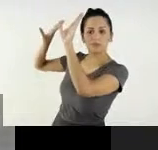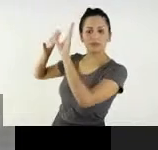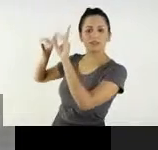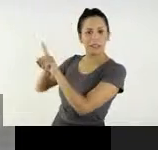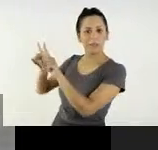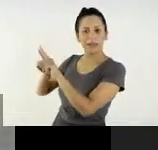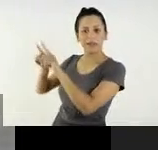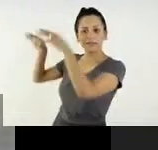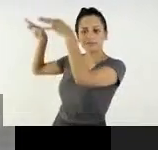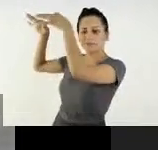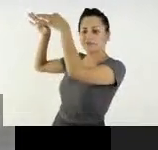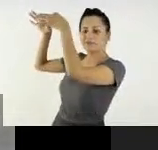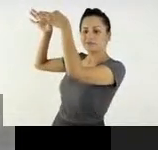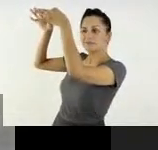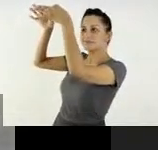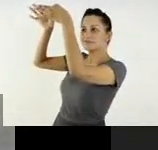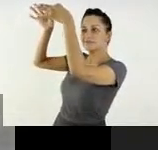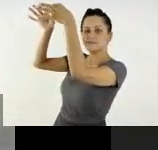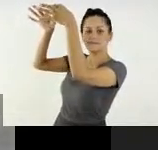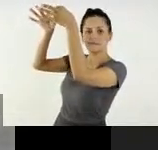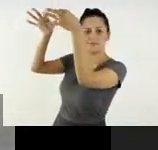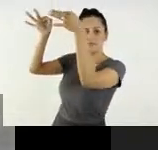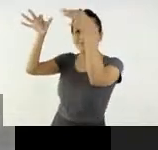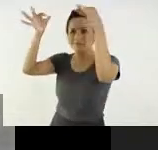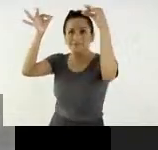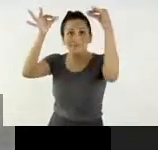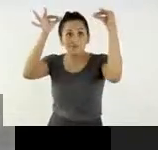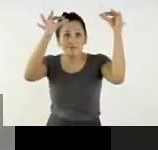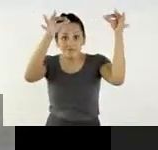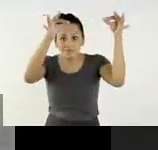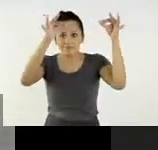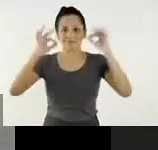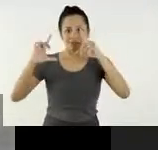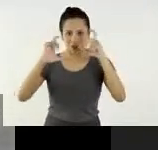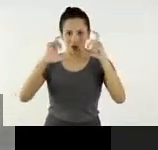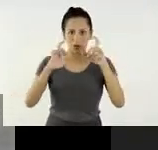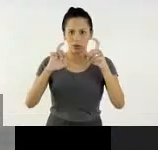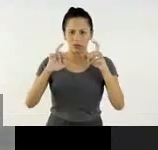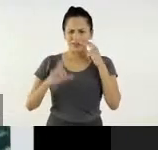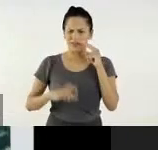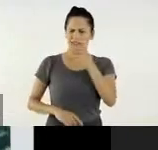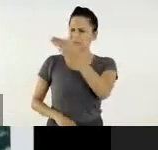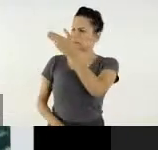no photo studio, at least that I have ever, or classroom that I have ever worked in before.